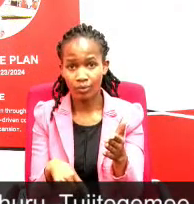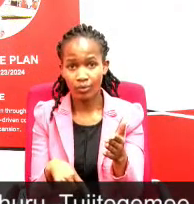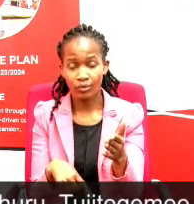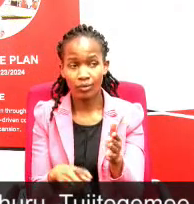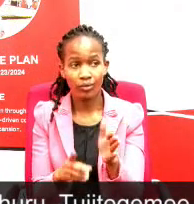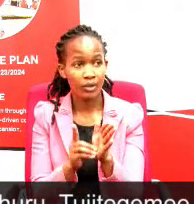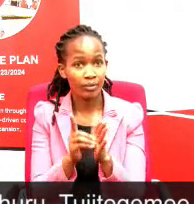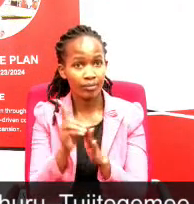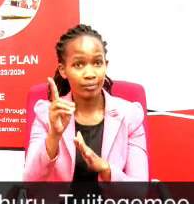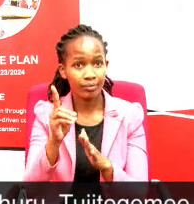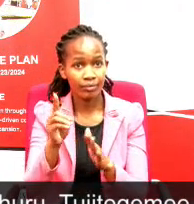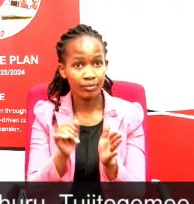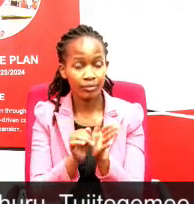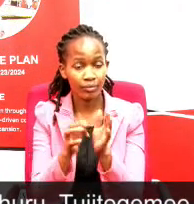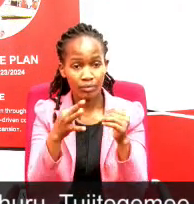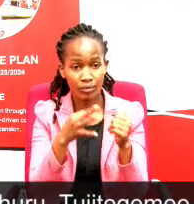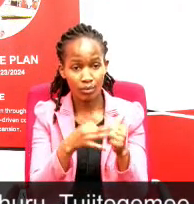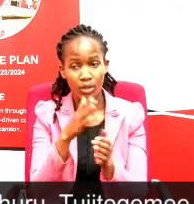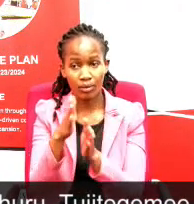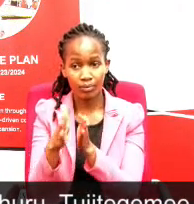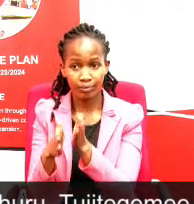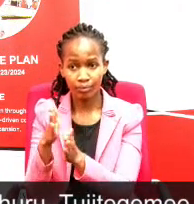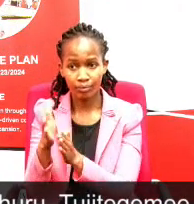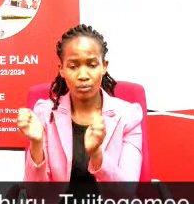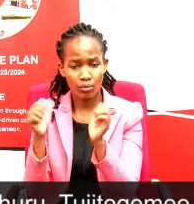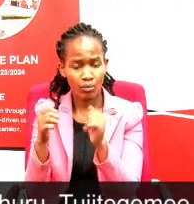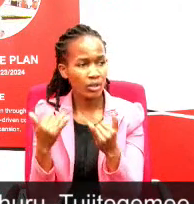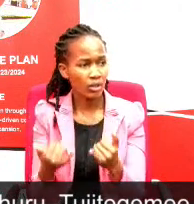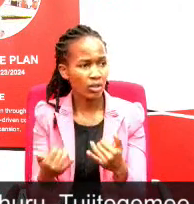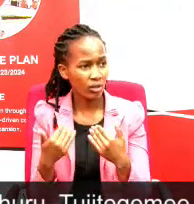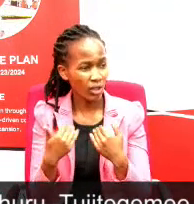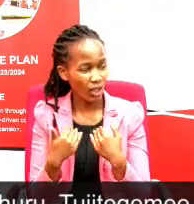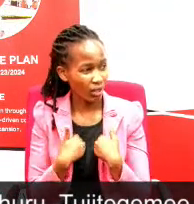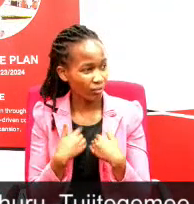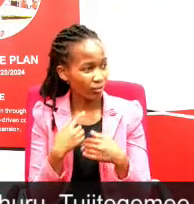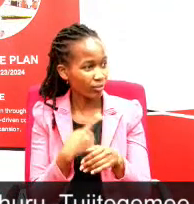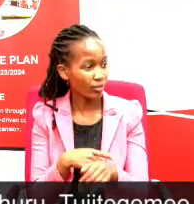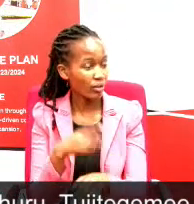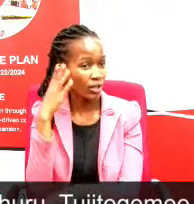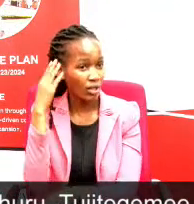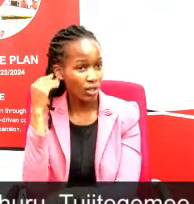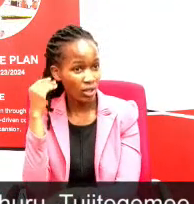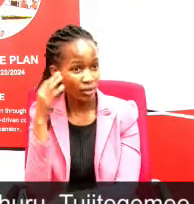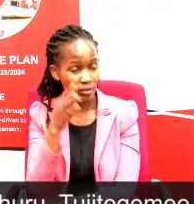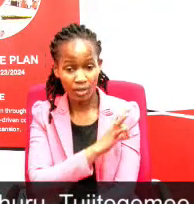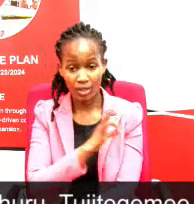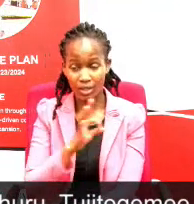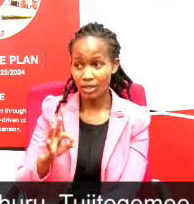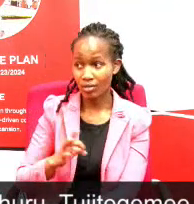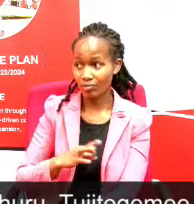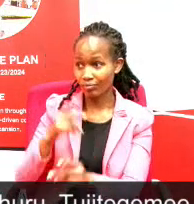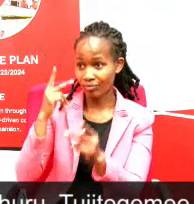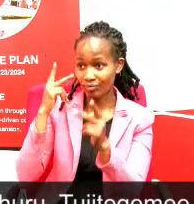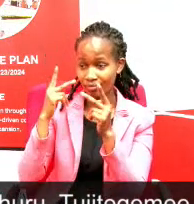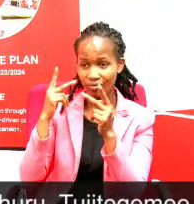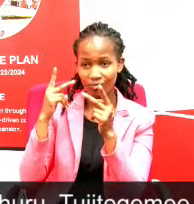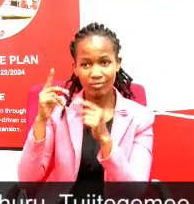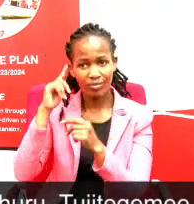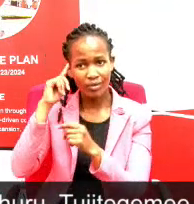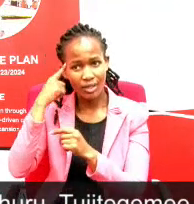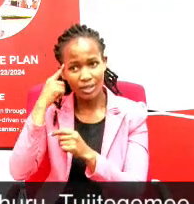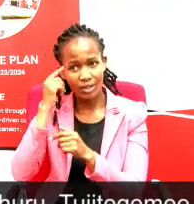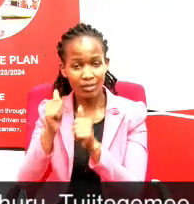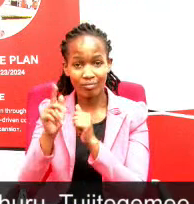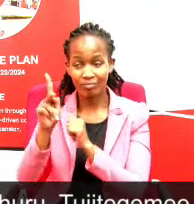the development of this 8th corporate plan, can we now take a moment and listen to the staff views, the KRA staff who